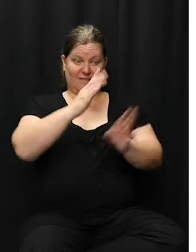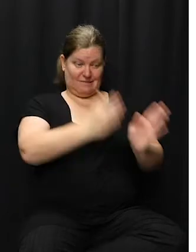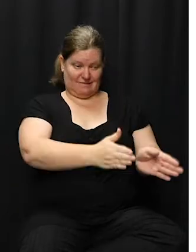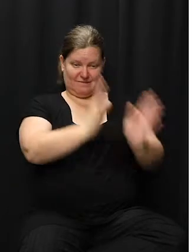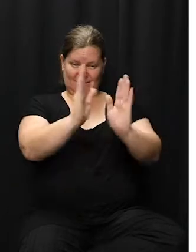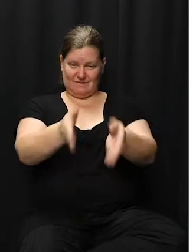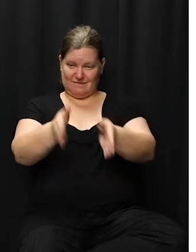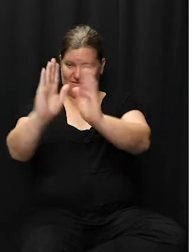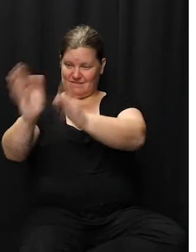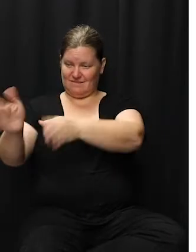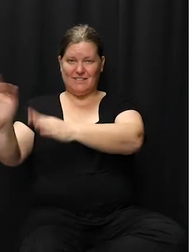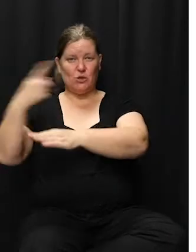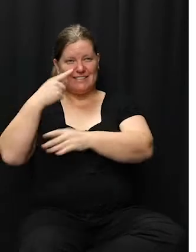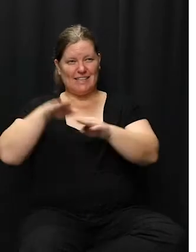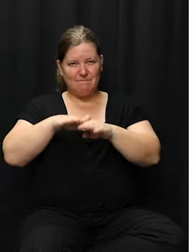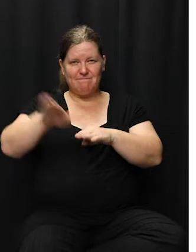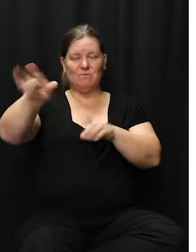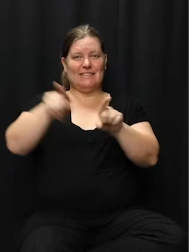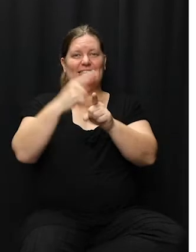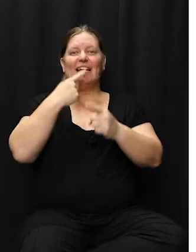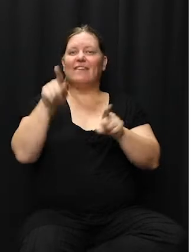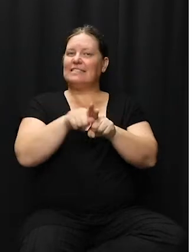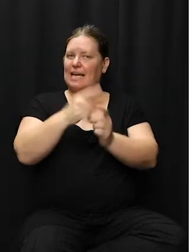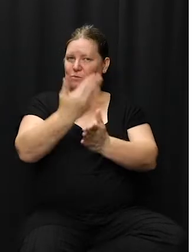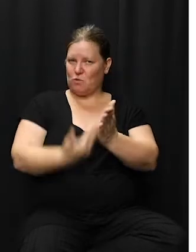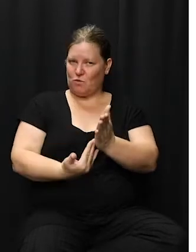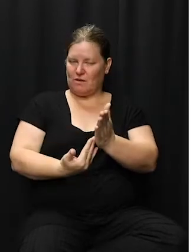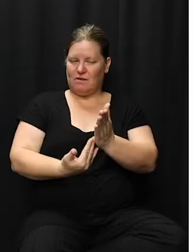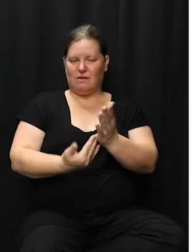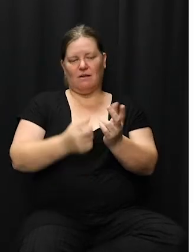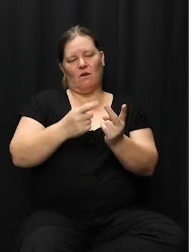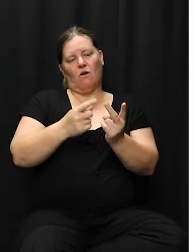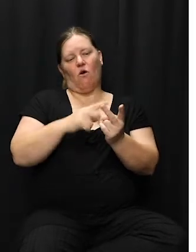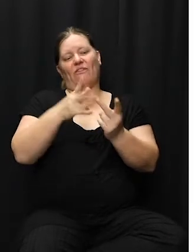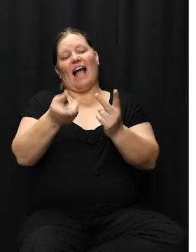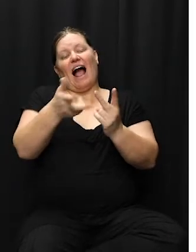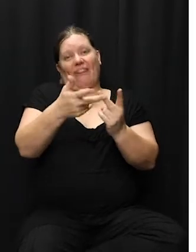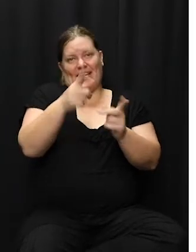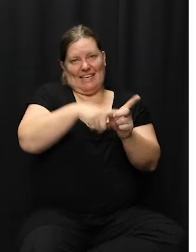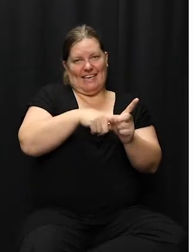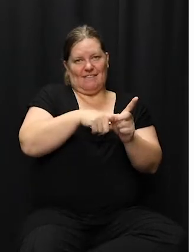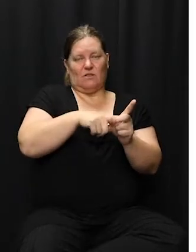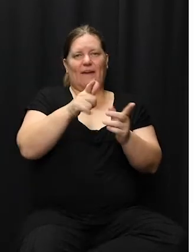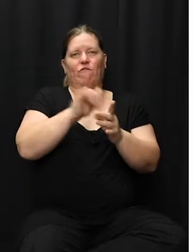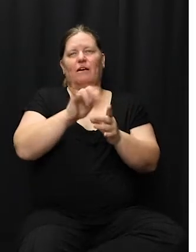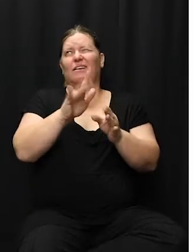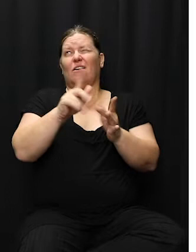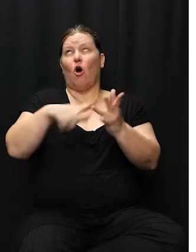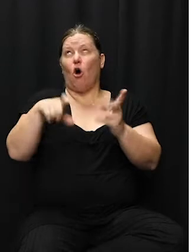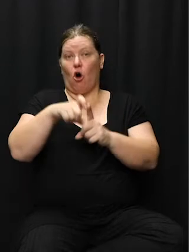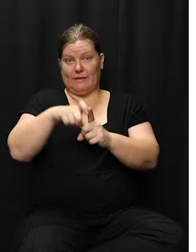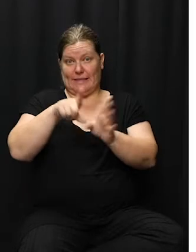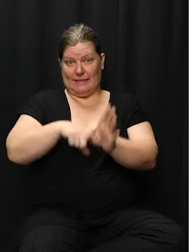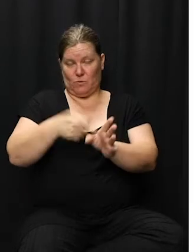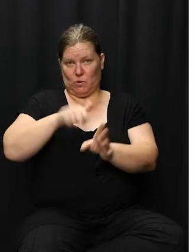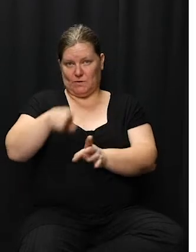year. And it's great to be able to see their development telling the same story. On the other years, we have a different, on the